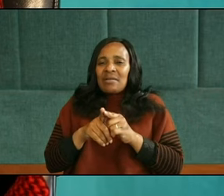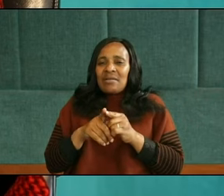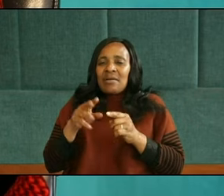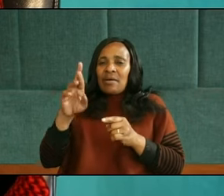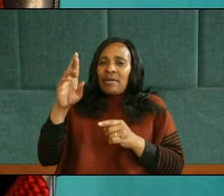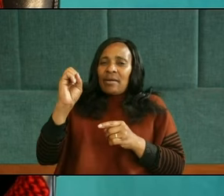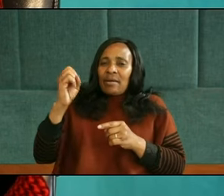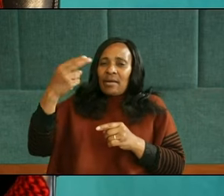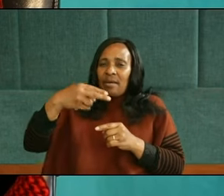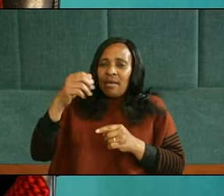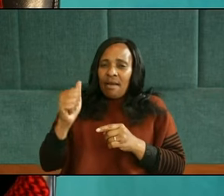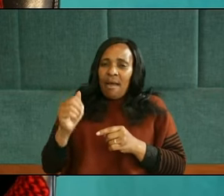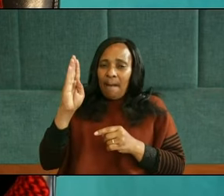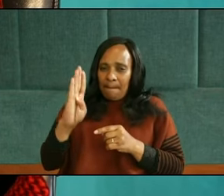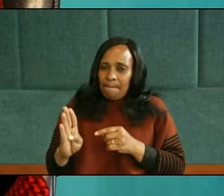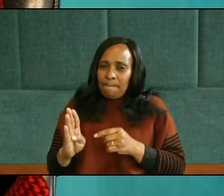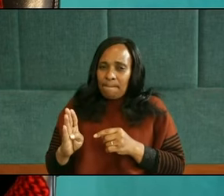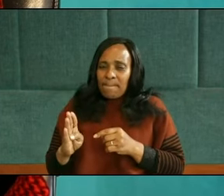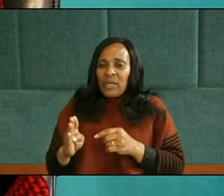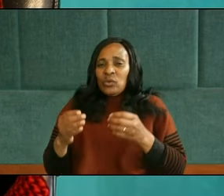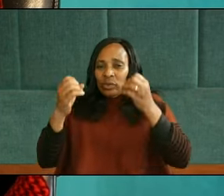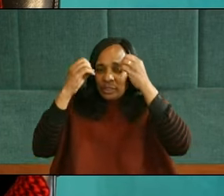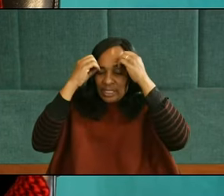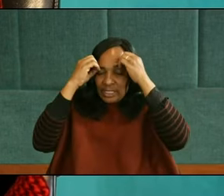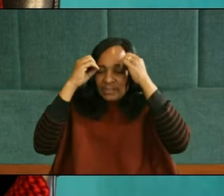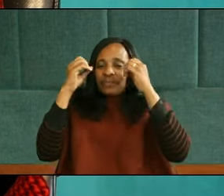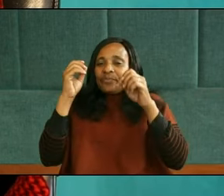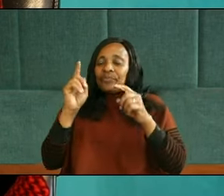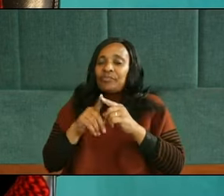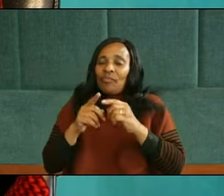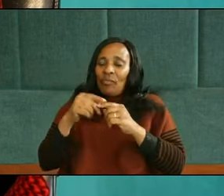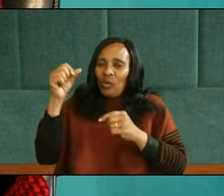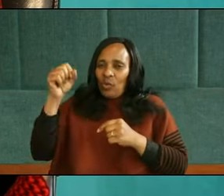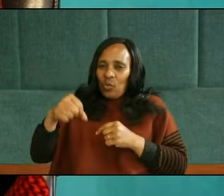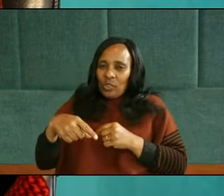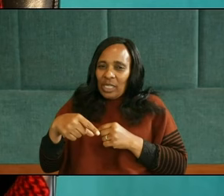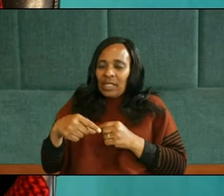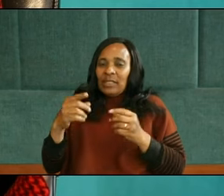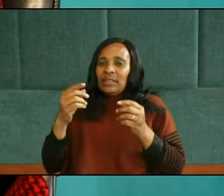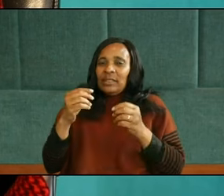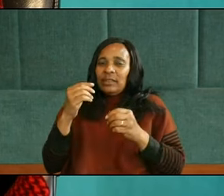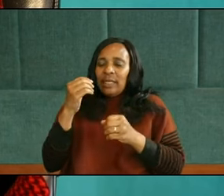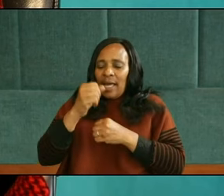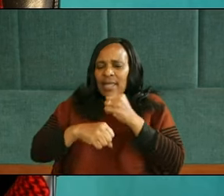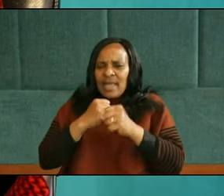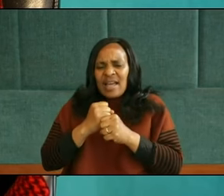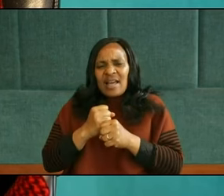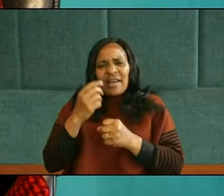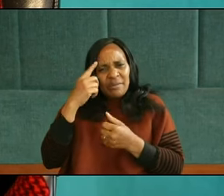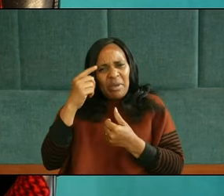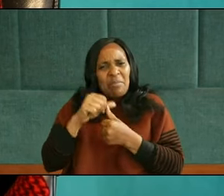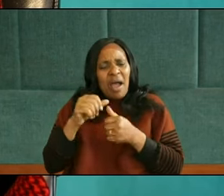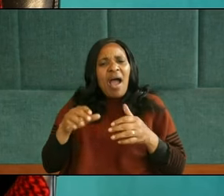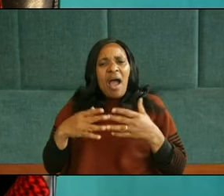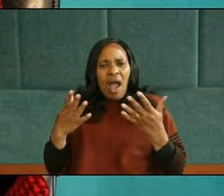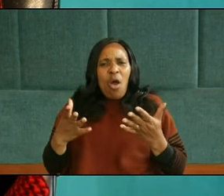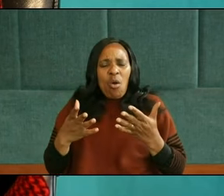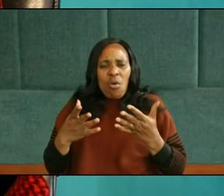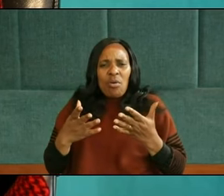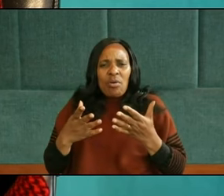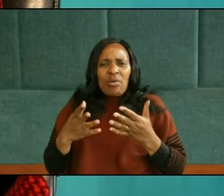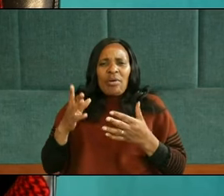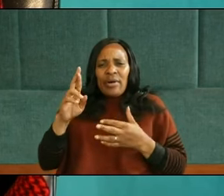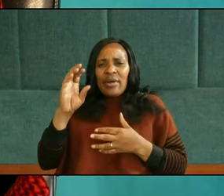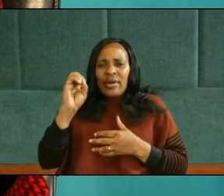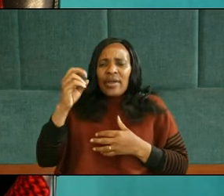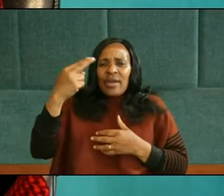Rahab, which we also studied during this quarter. Was it this quarter or somewhere during the year? And remember the story